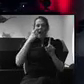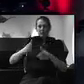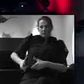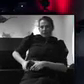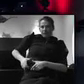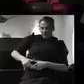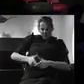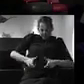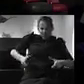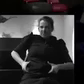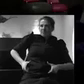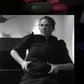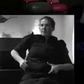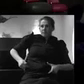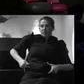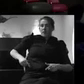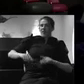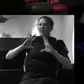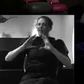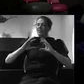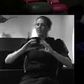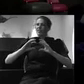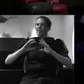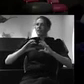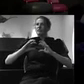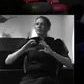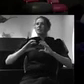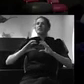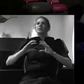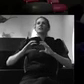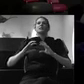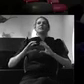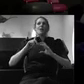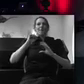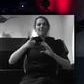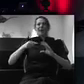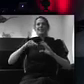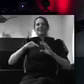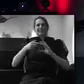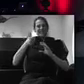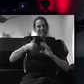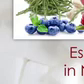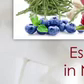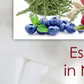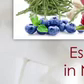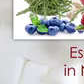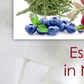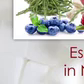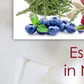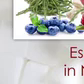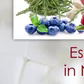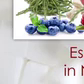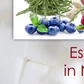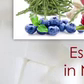all the sugars available in our diet. What should we eat then? Well, we should eat like